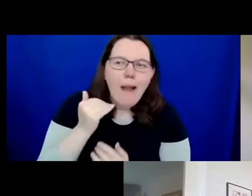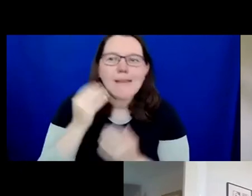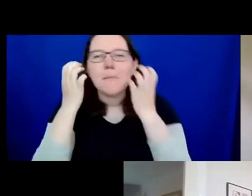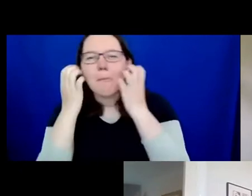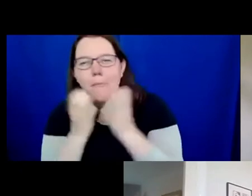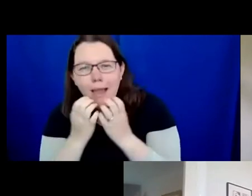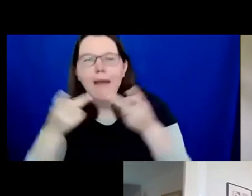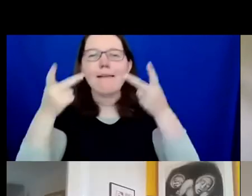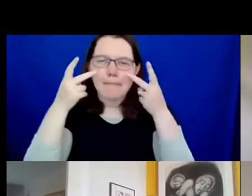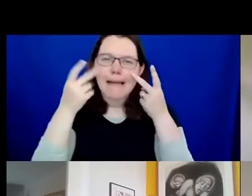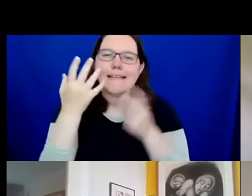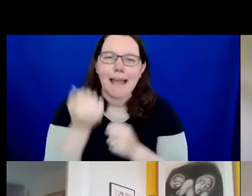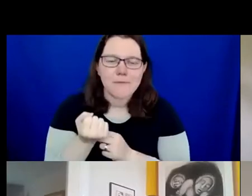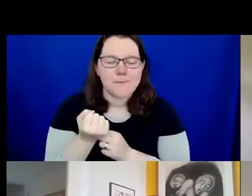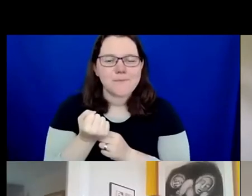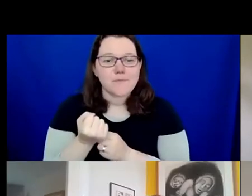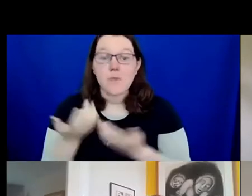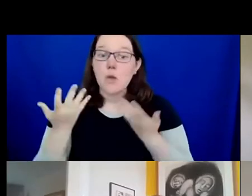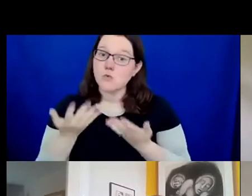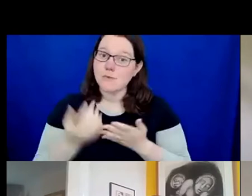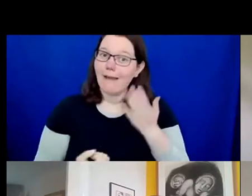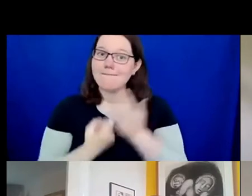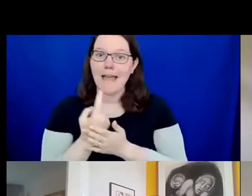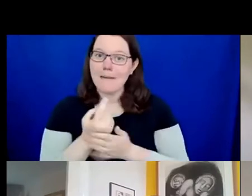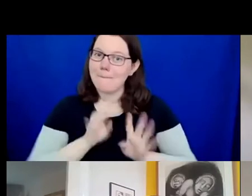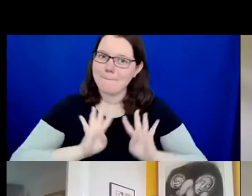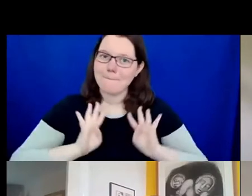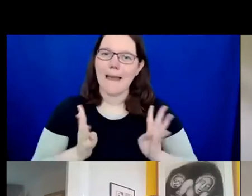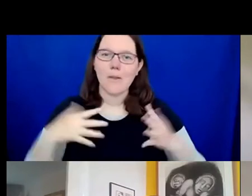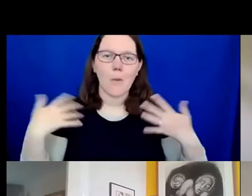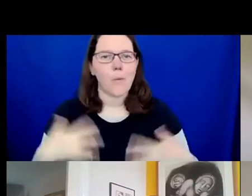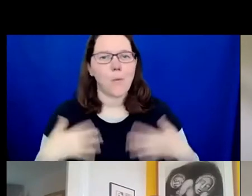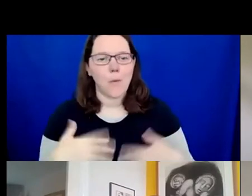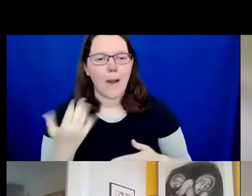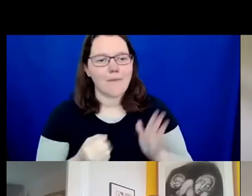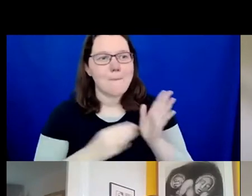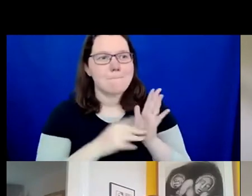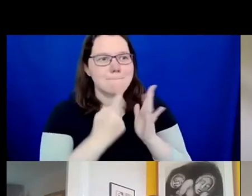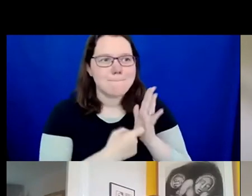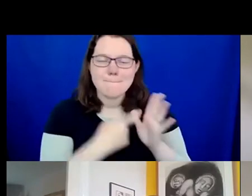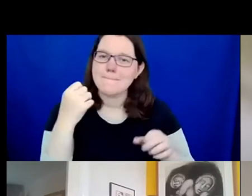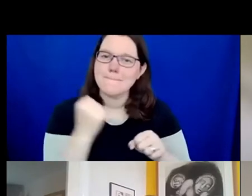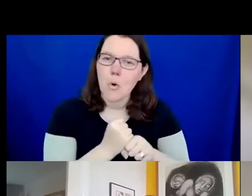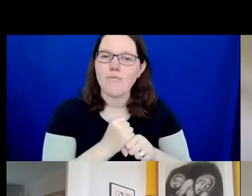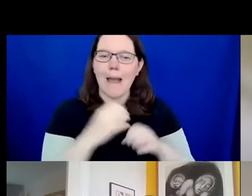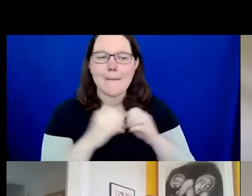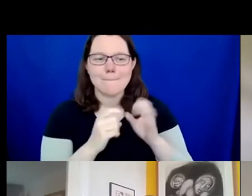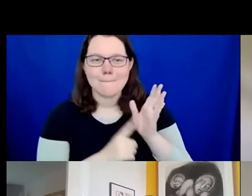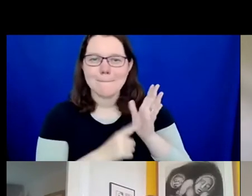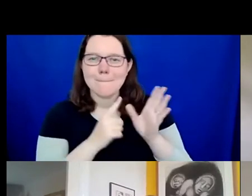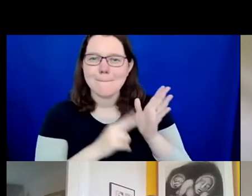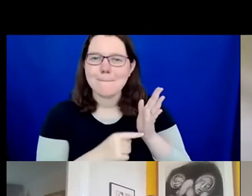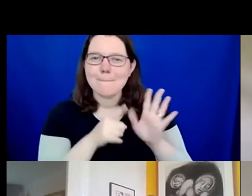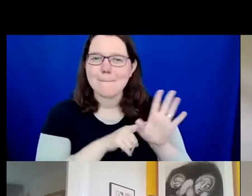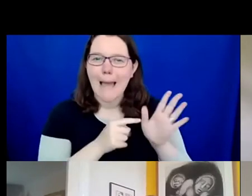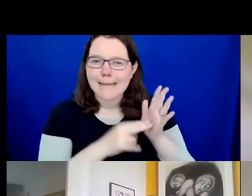today's event, we have yet another amazing panel. We've got Morag Ballantyne, who's been the project evaluator, Armanprit